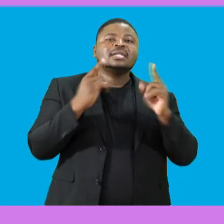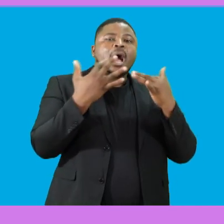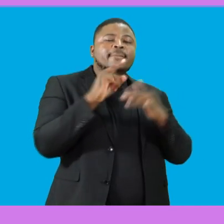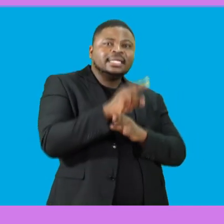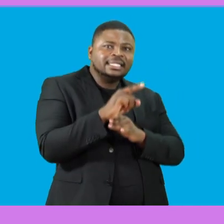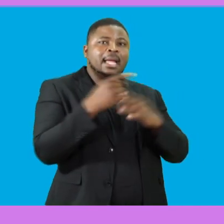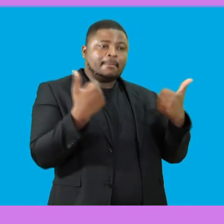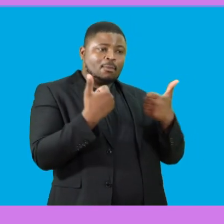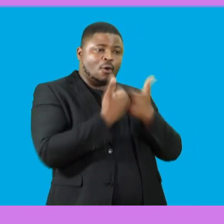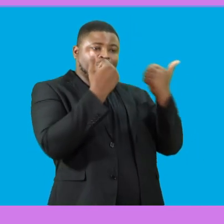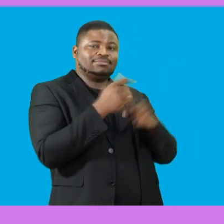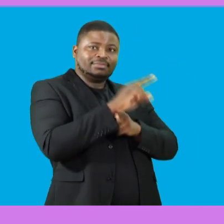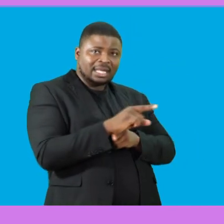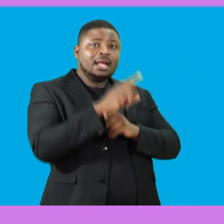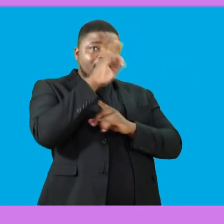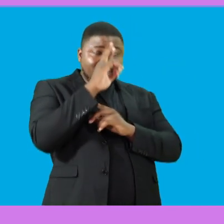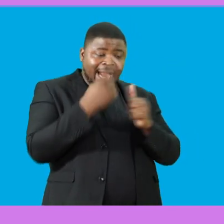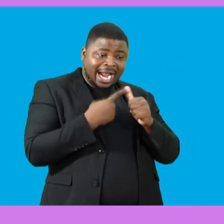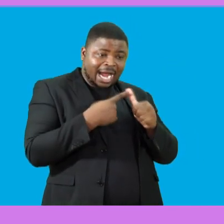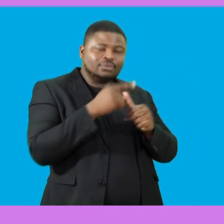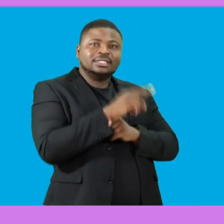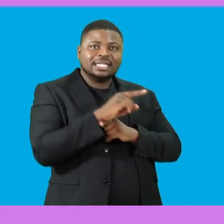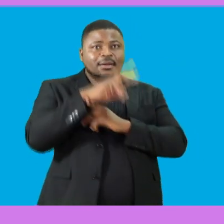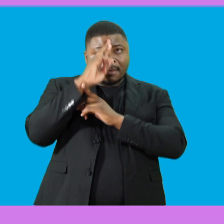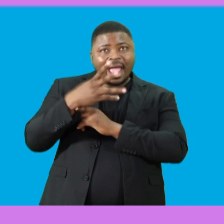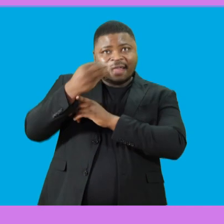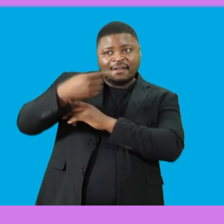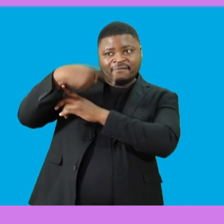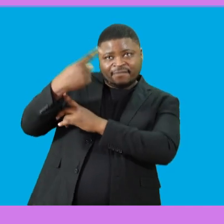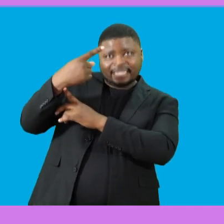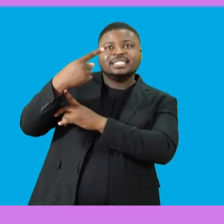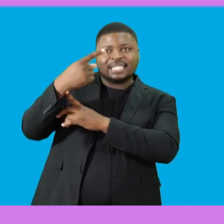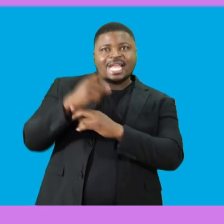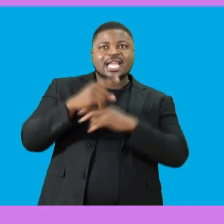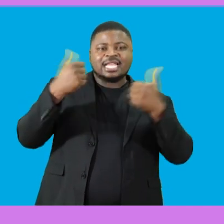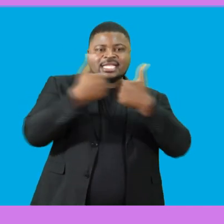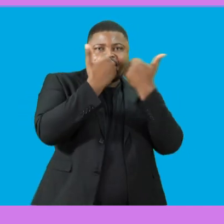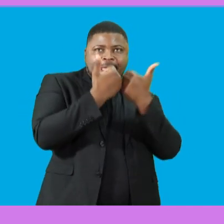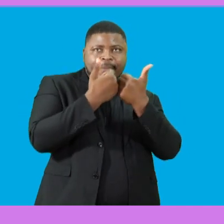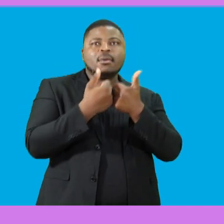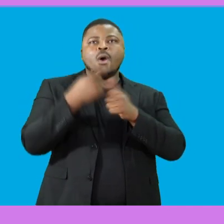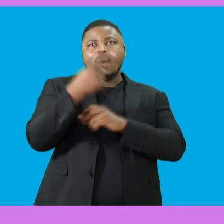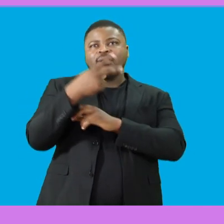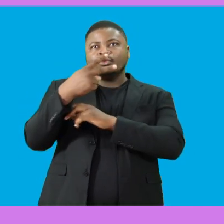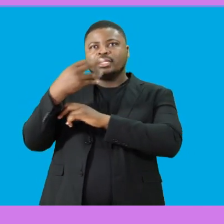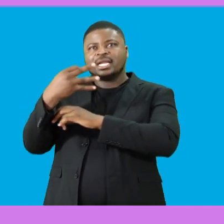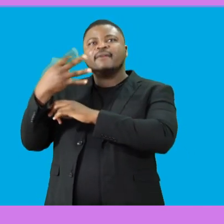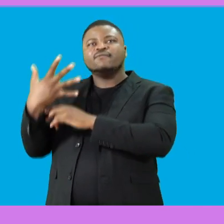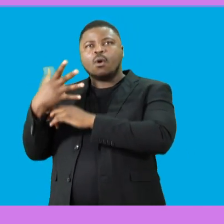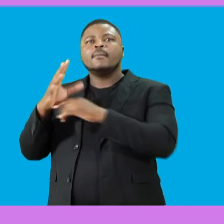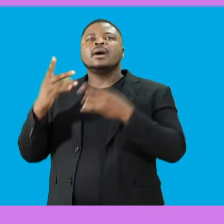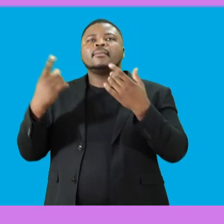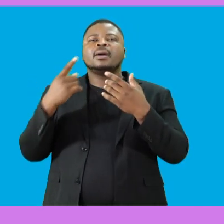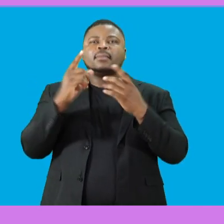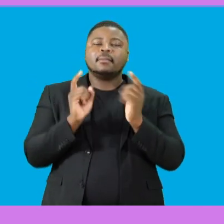the matches. Remember, this represents the number of goals in each match. So we've got the first match, second, 3, 4, 5, 6, 7, 8, 9, 10. So we